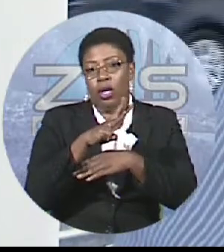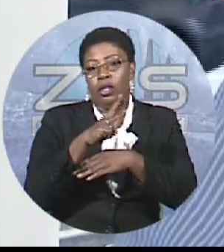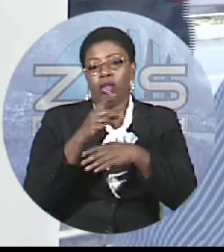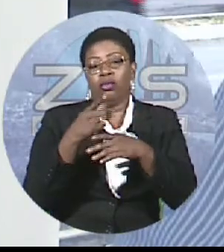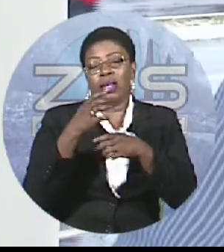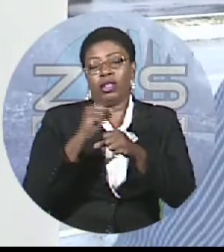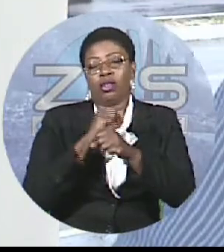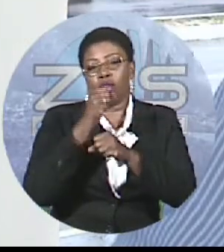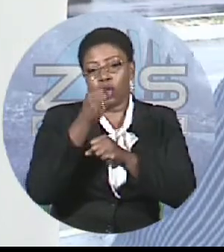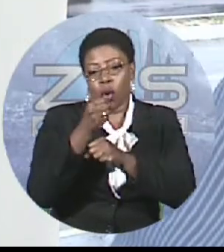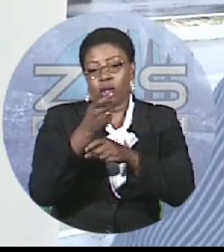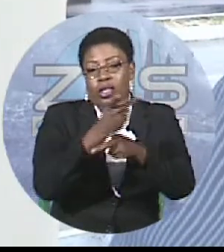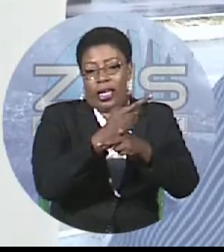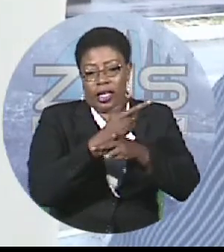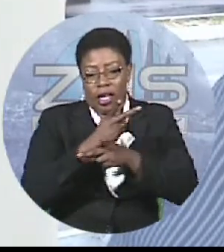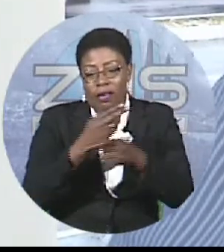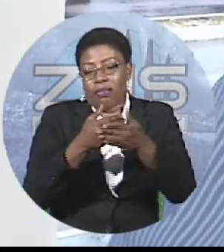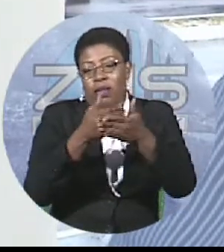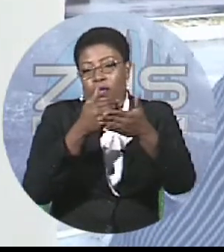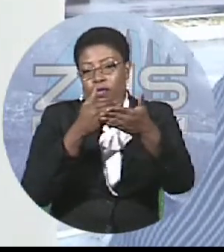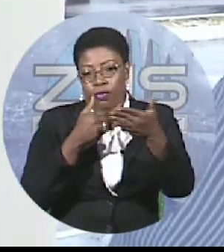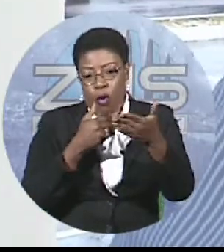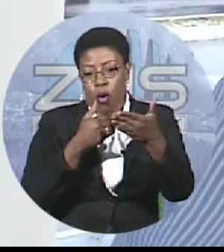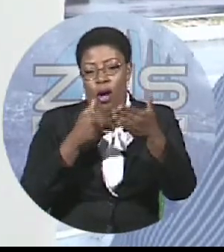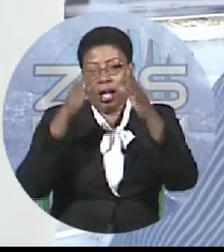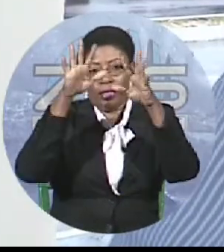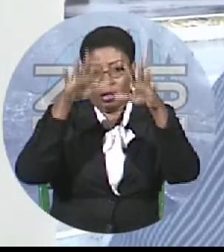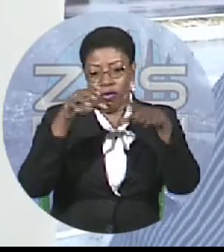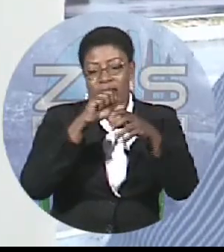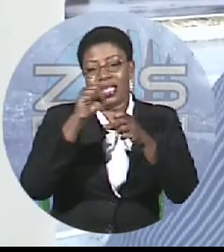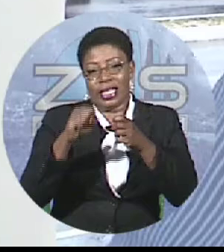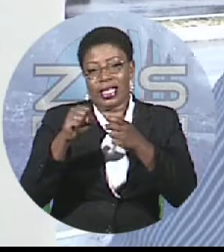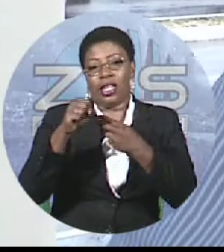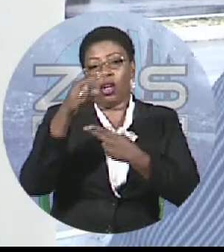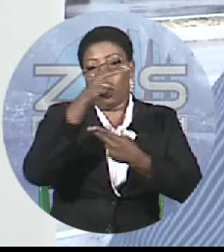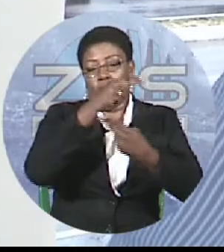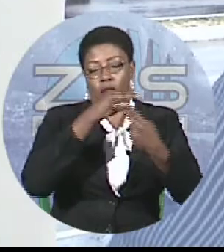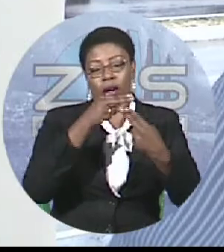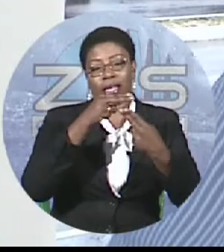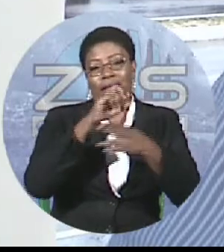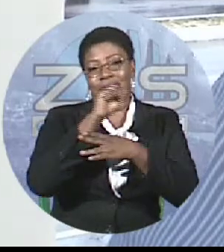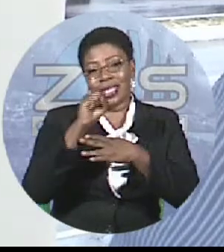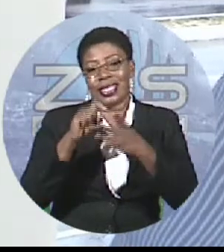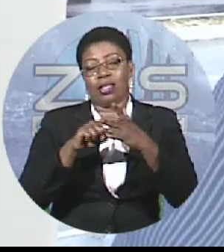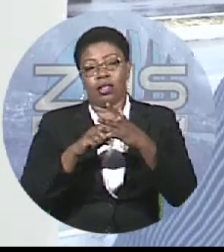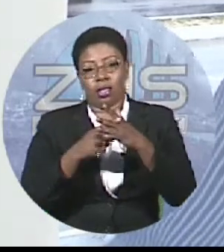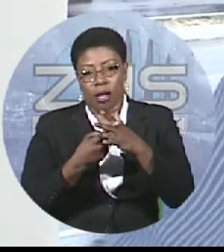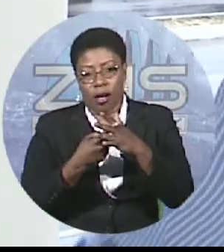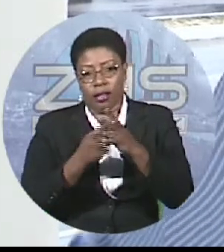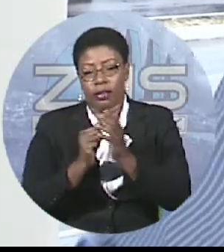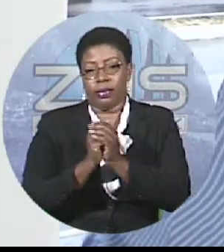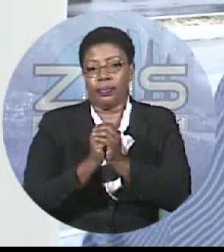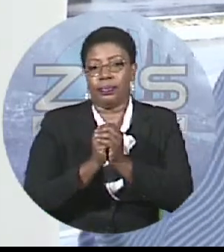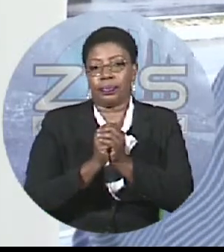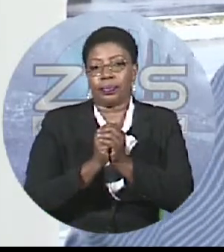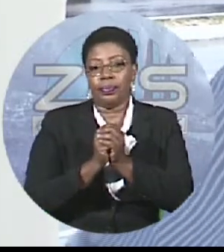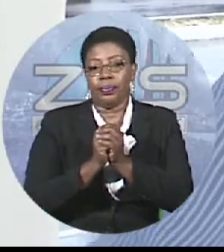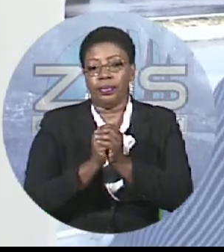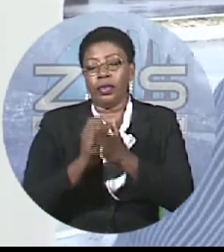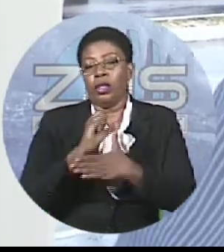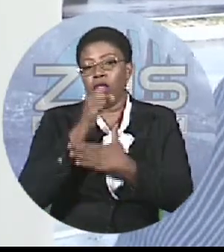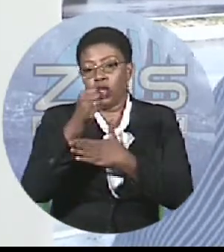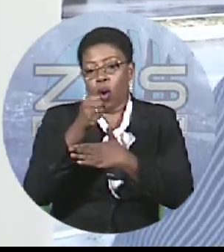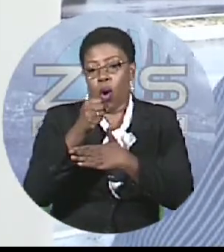that you take care of those before the start of the rainy season and the hurricane season. Once we ensure